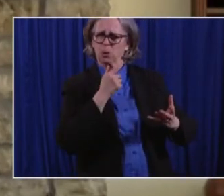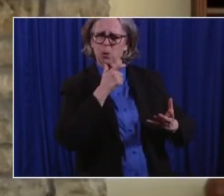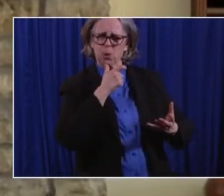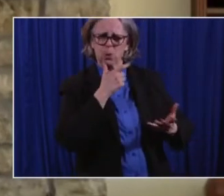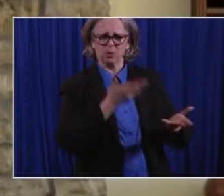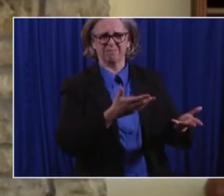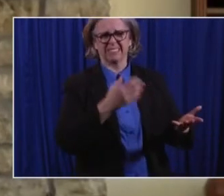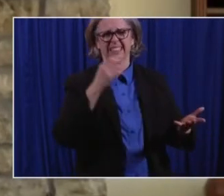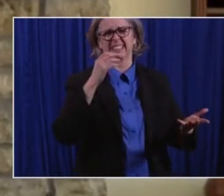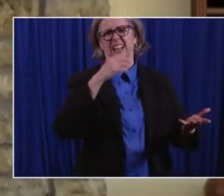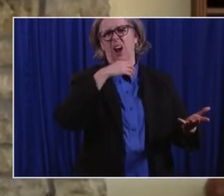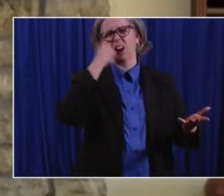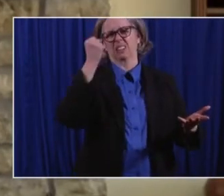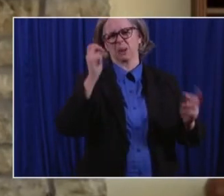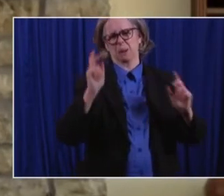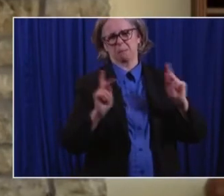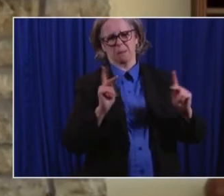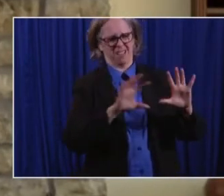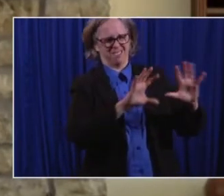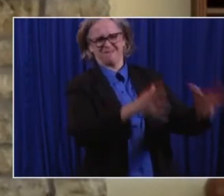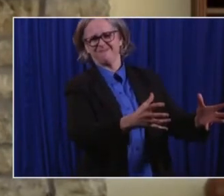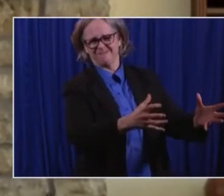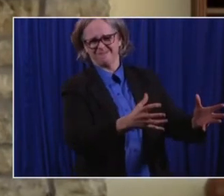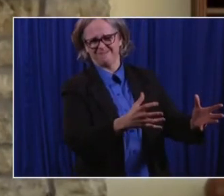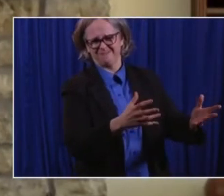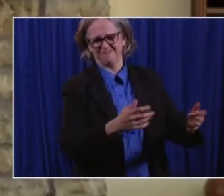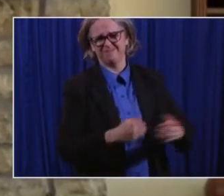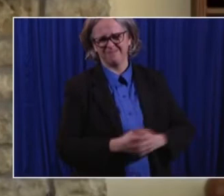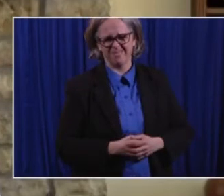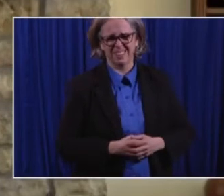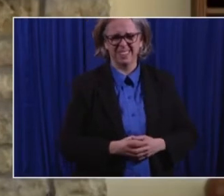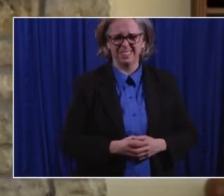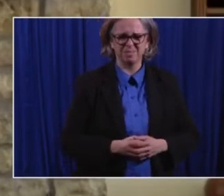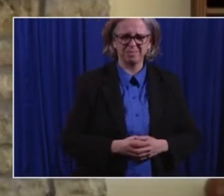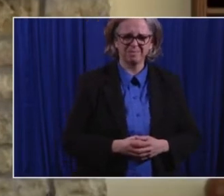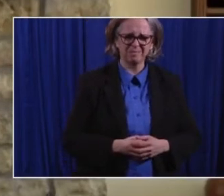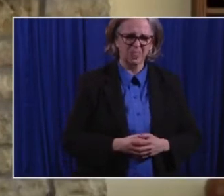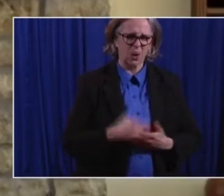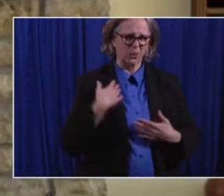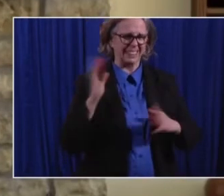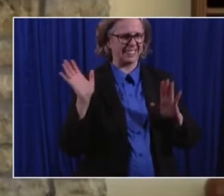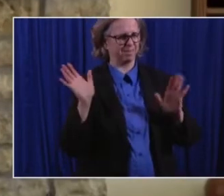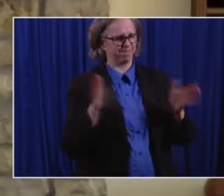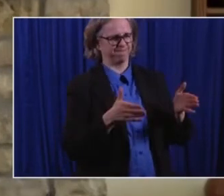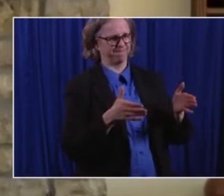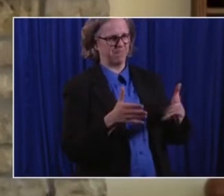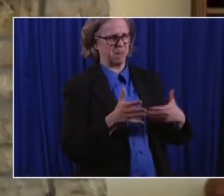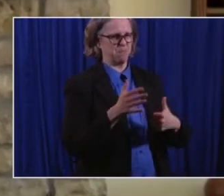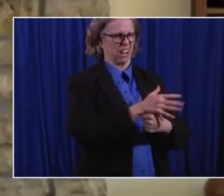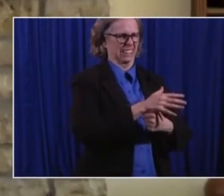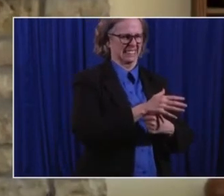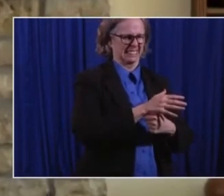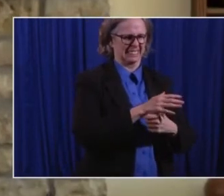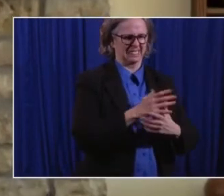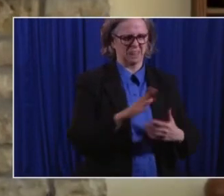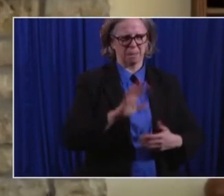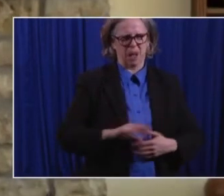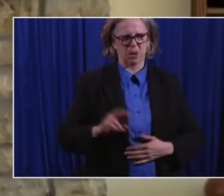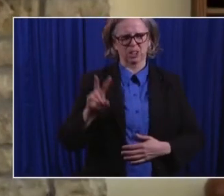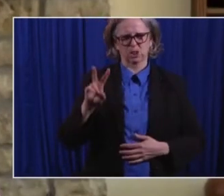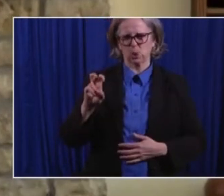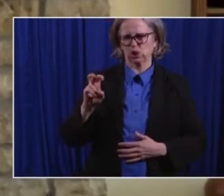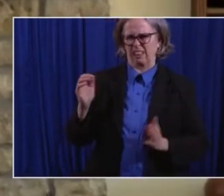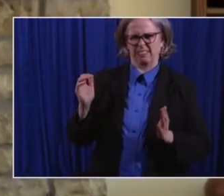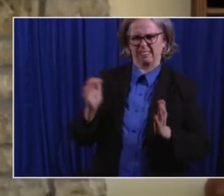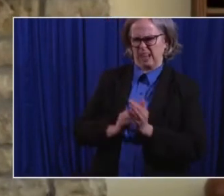from having COVID is age. And we've carved a group out of, we think of roughly 200,000 people who have cystic